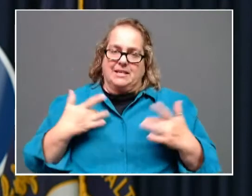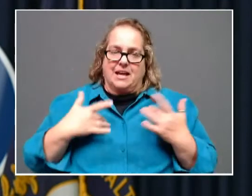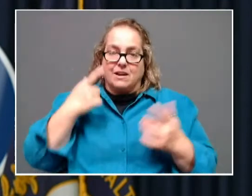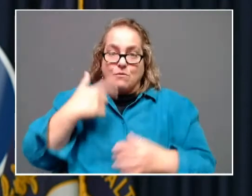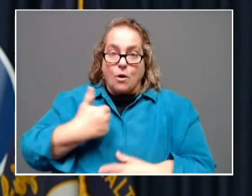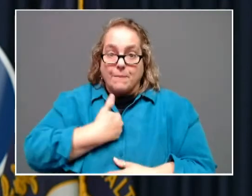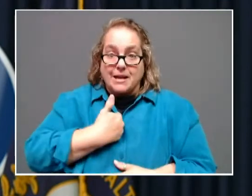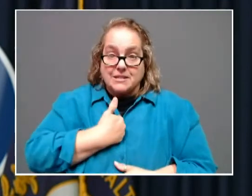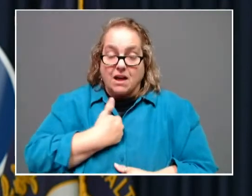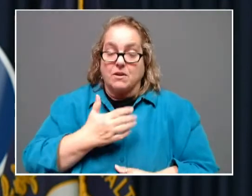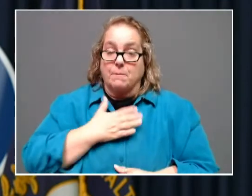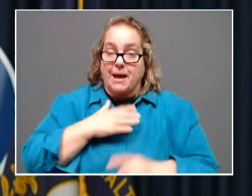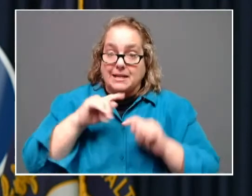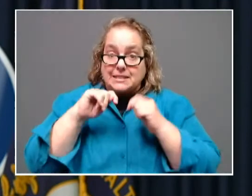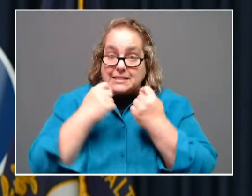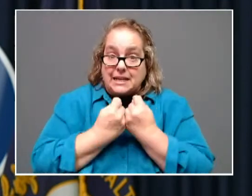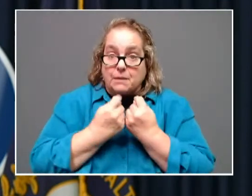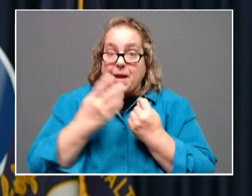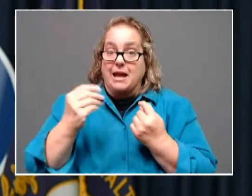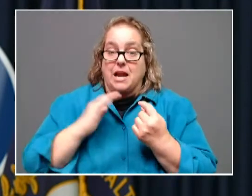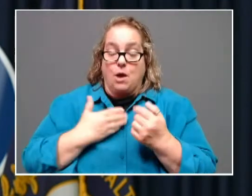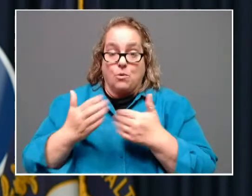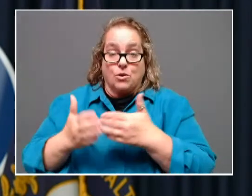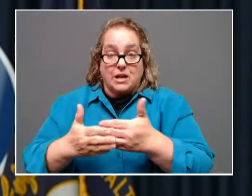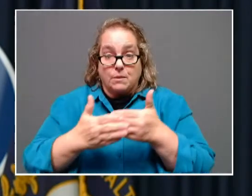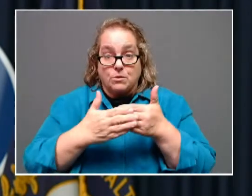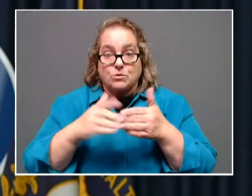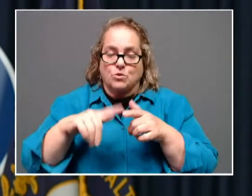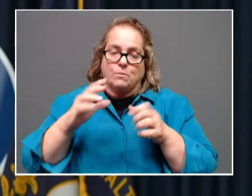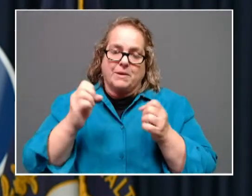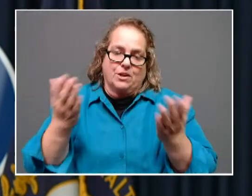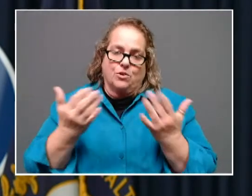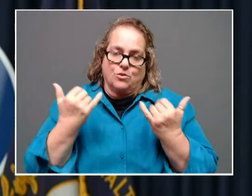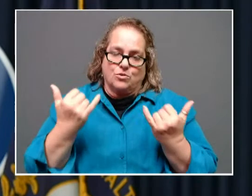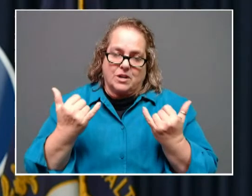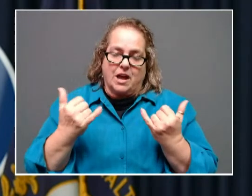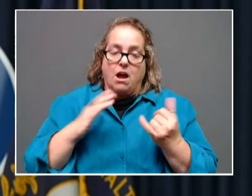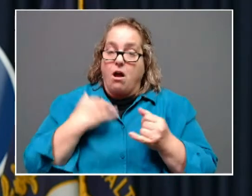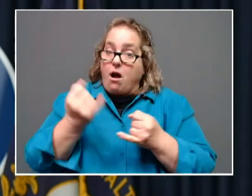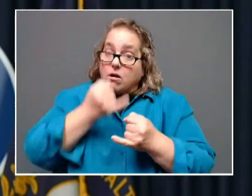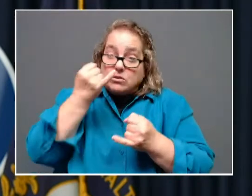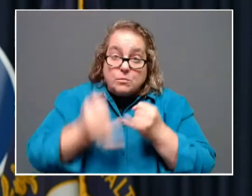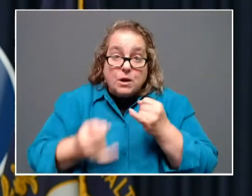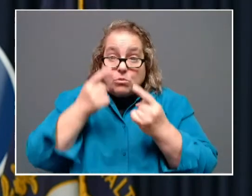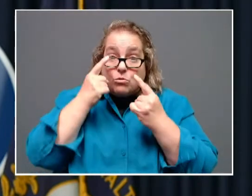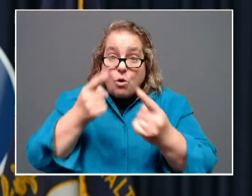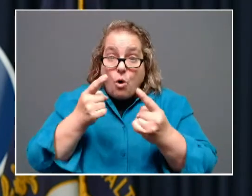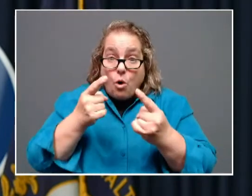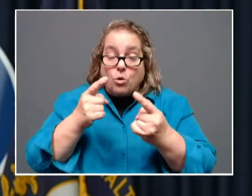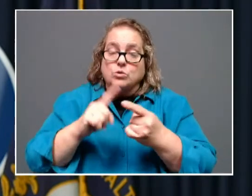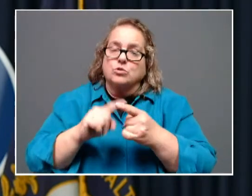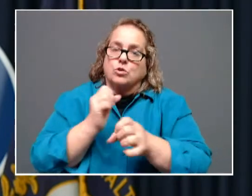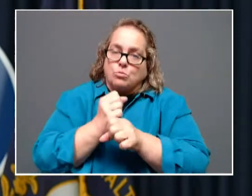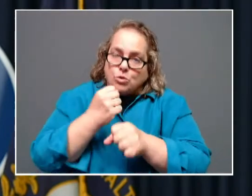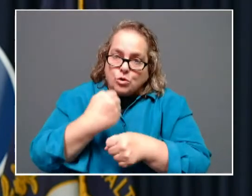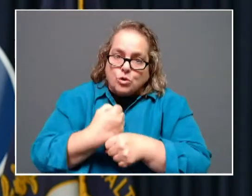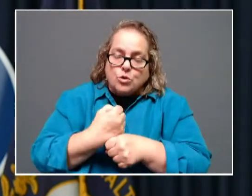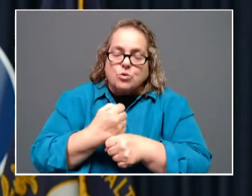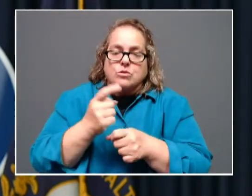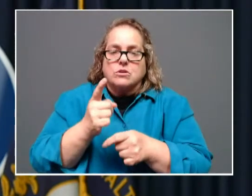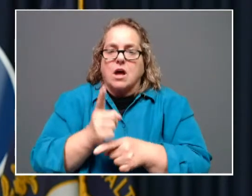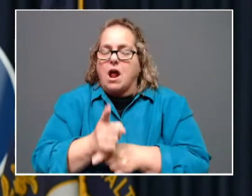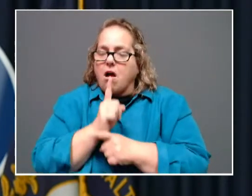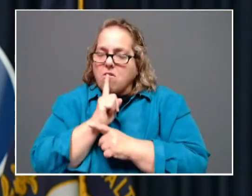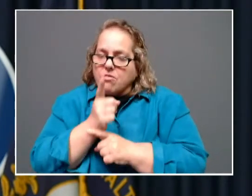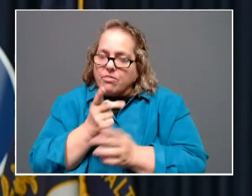my team, and our neighbors to be here today. Our ultimate goal is to produce an authentic,